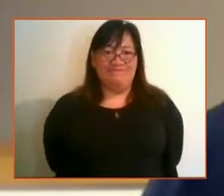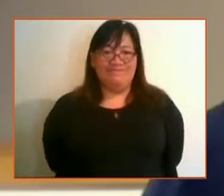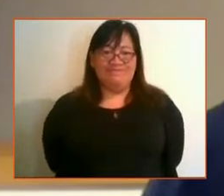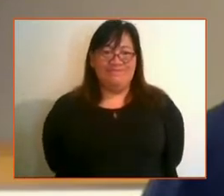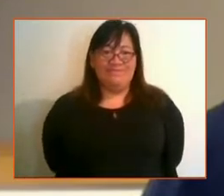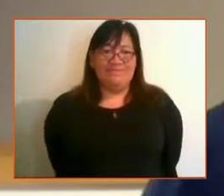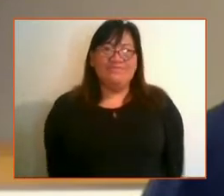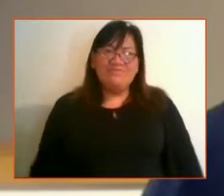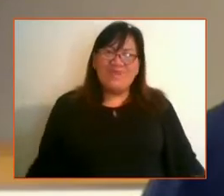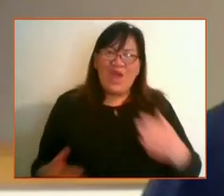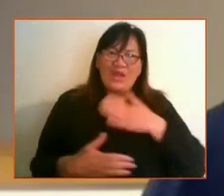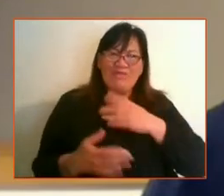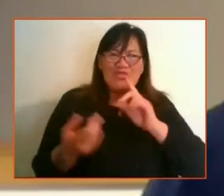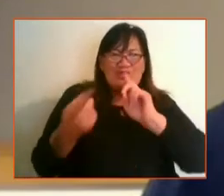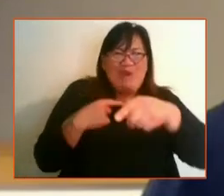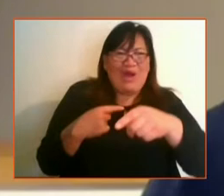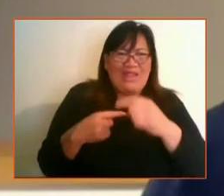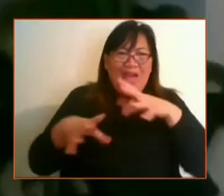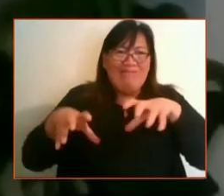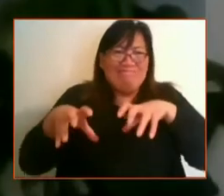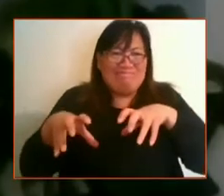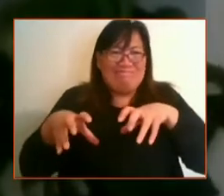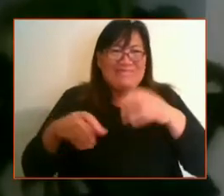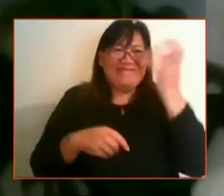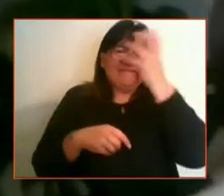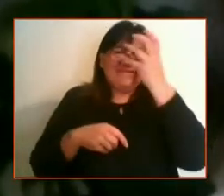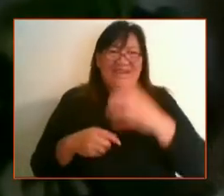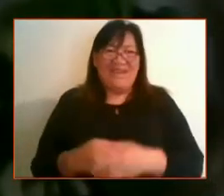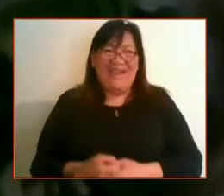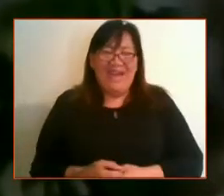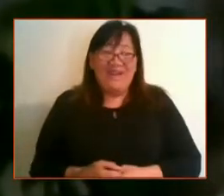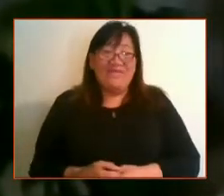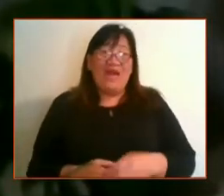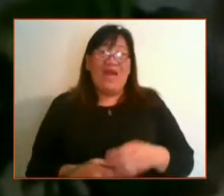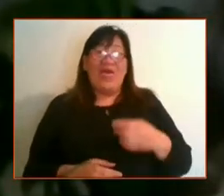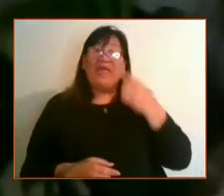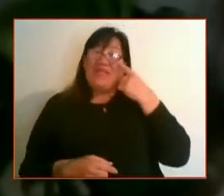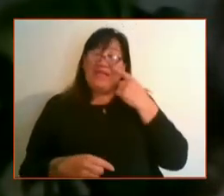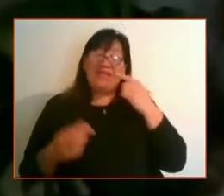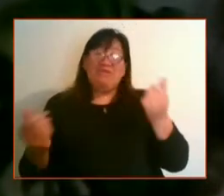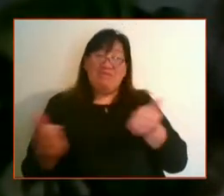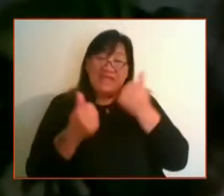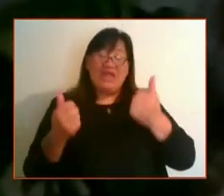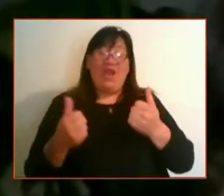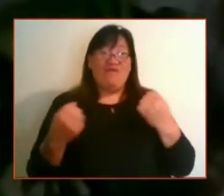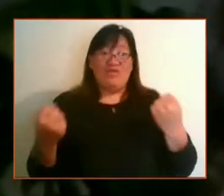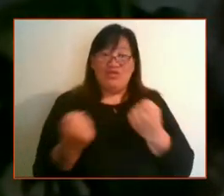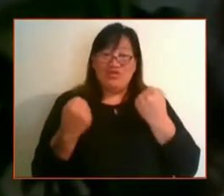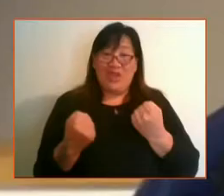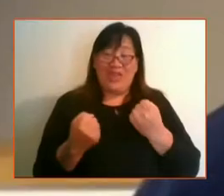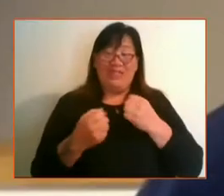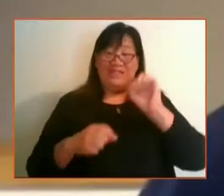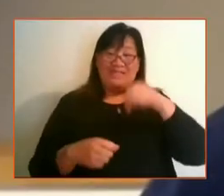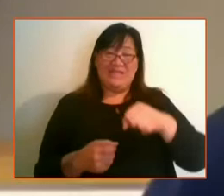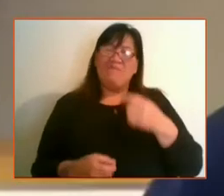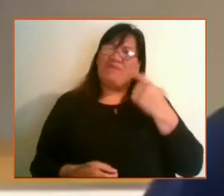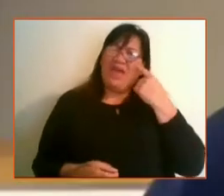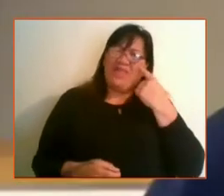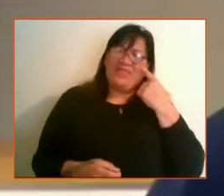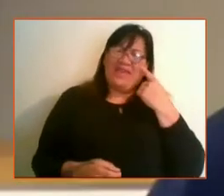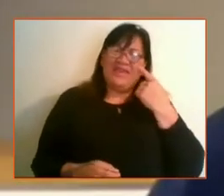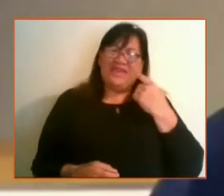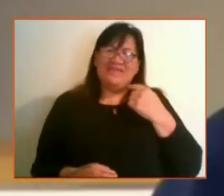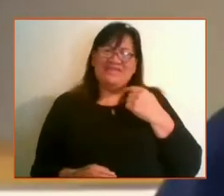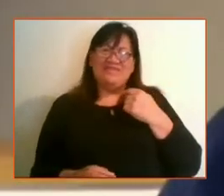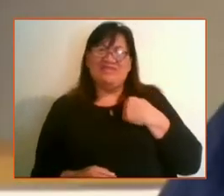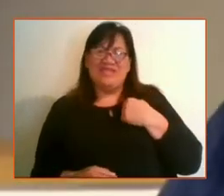I'd love to respond if Jonathan's not going to come back. Political will. I think there's plenty of political will, but you know, I think it's